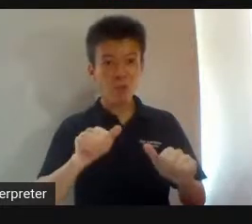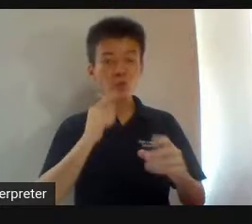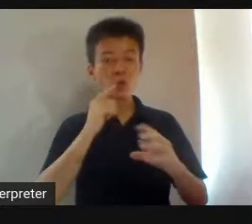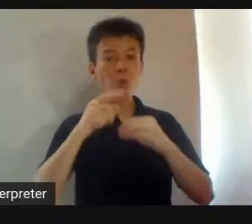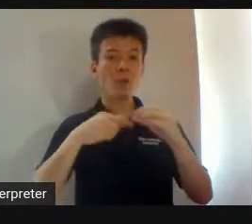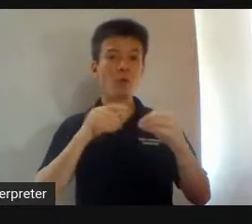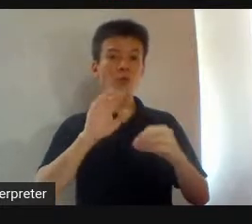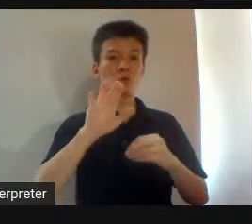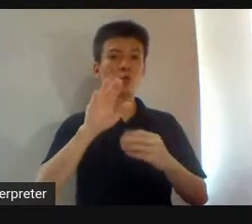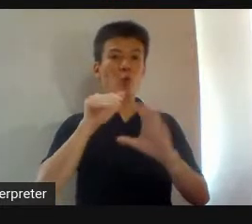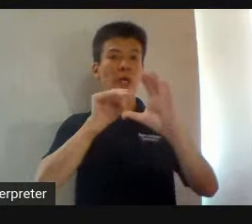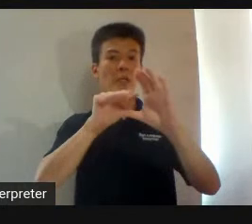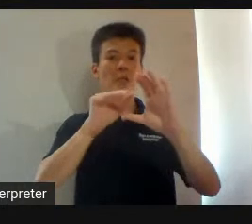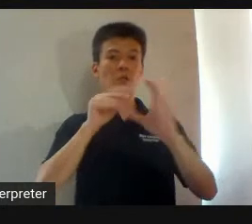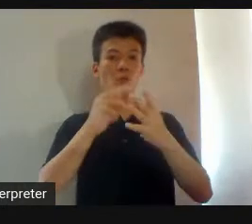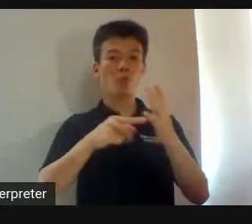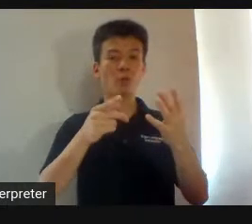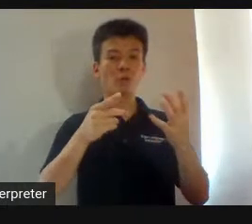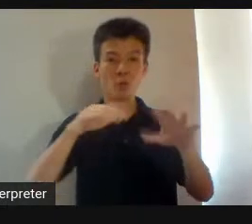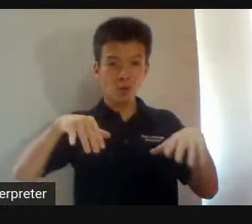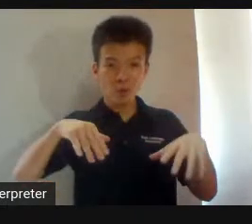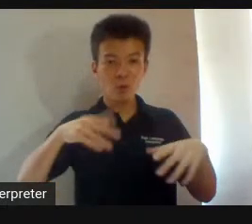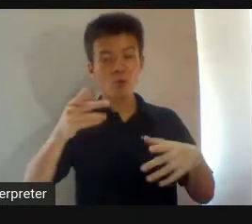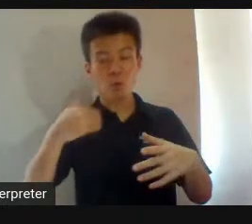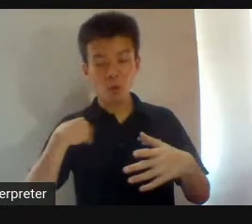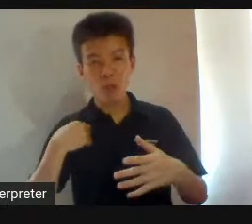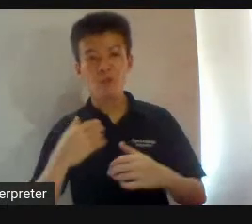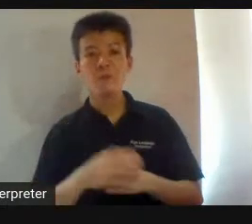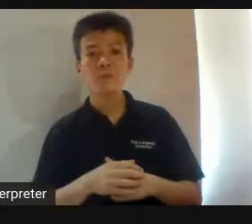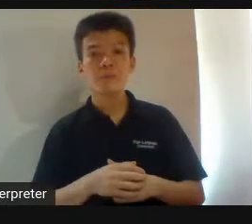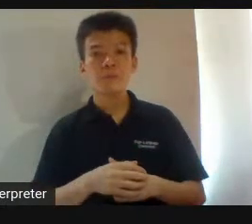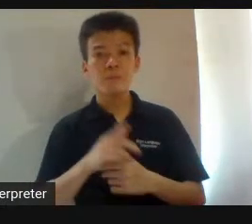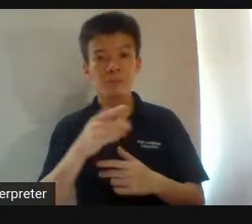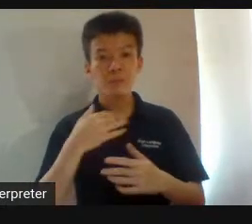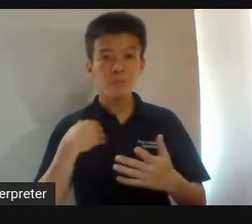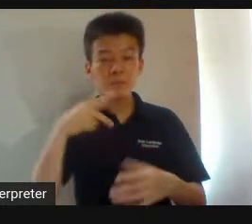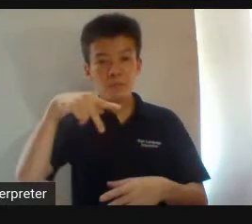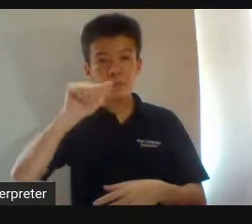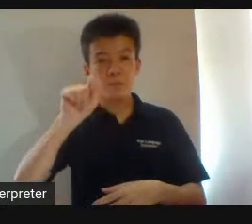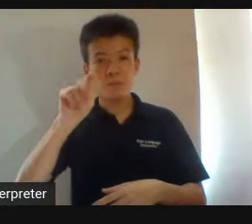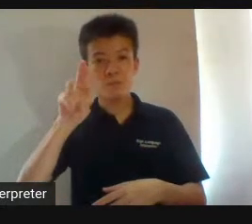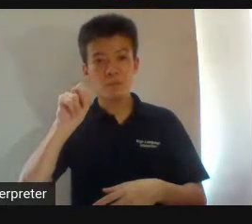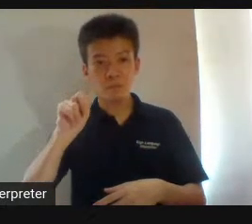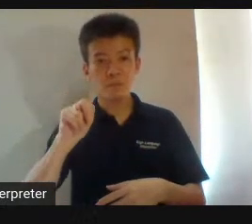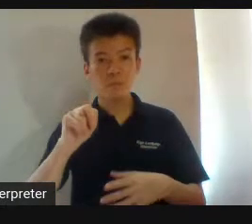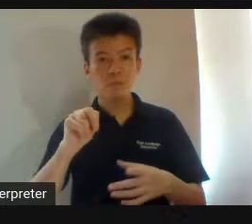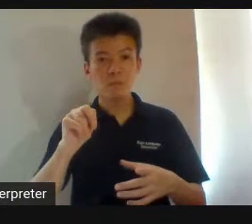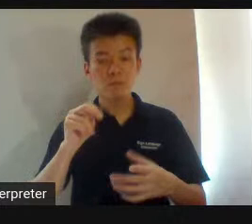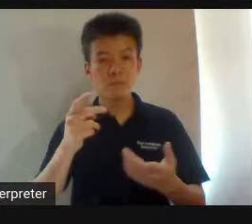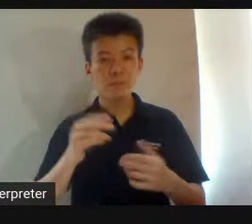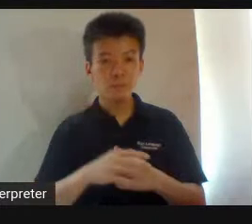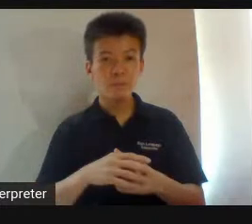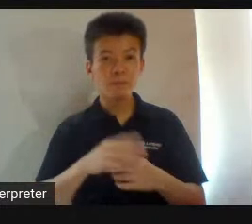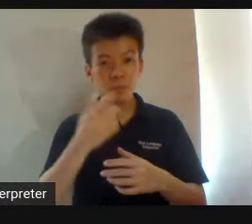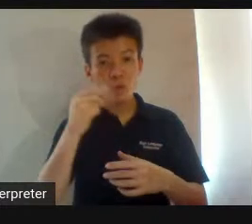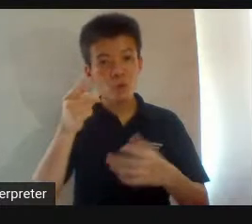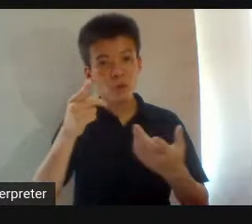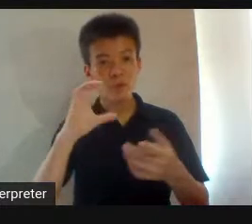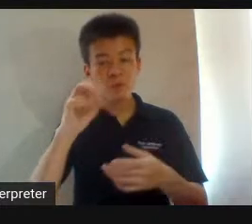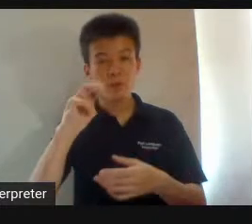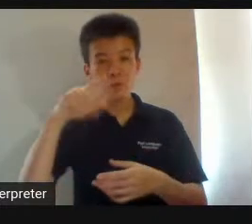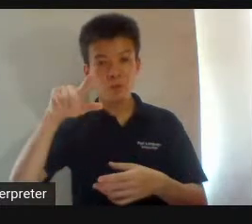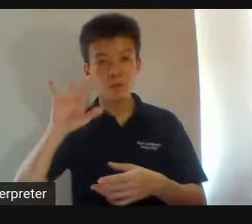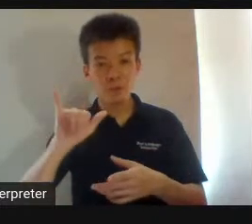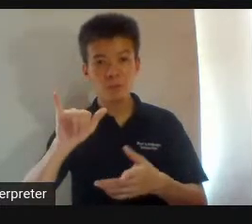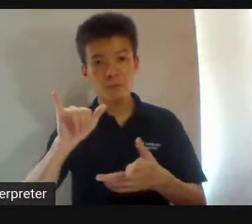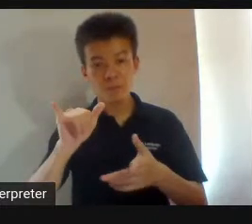about your access, what you haven't got and what you've got. You have a patron who's more likely to come to you because they can plan